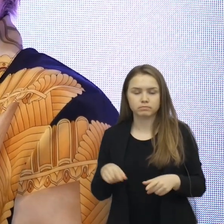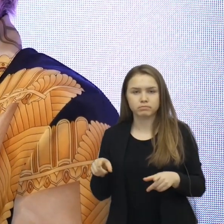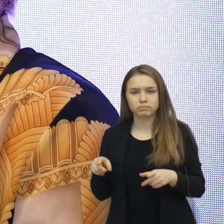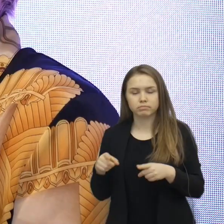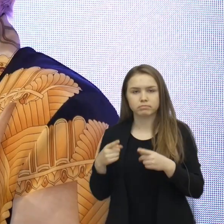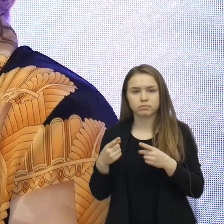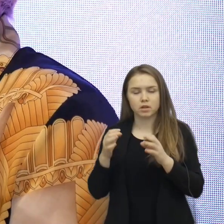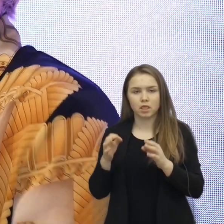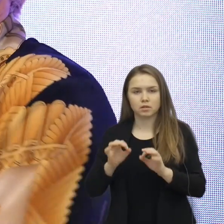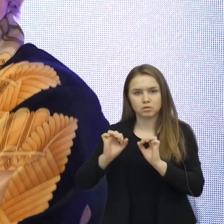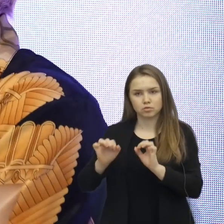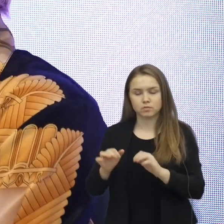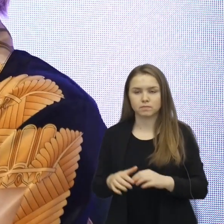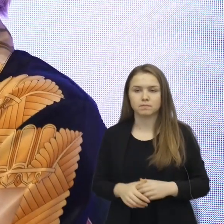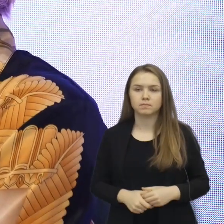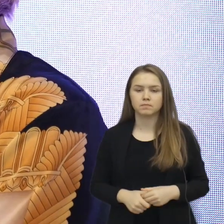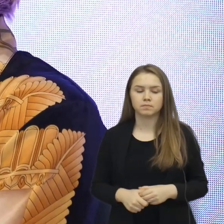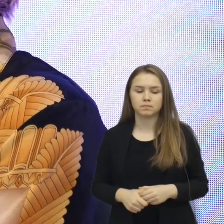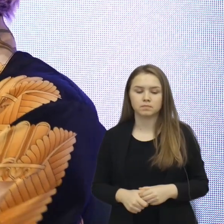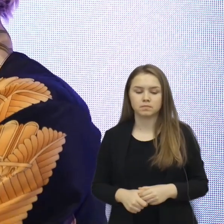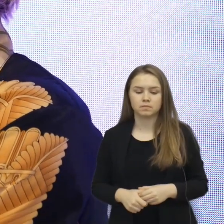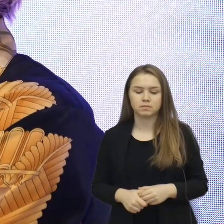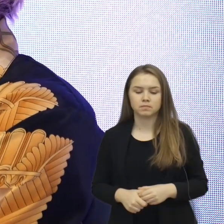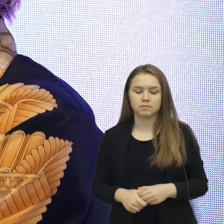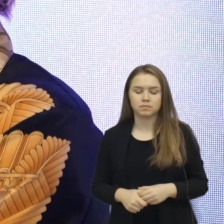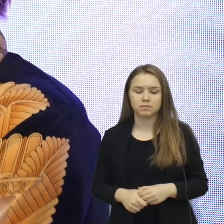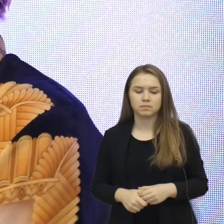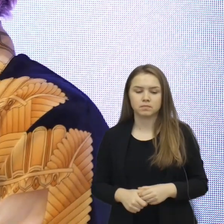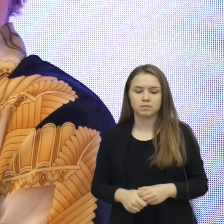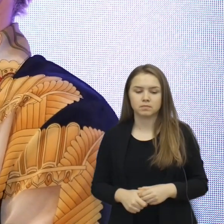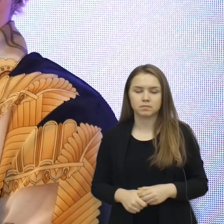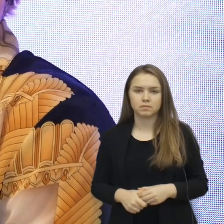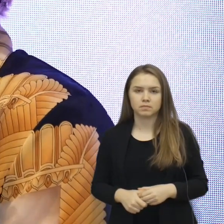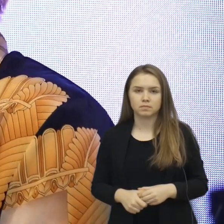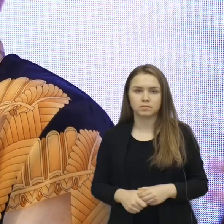instead maybe interview an actual trans person and hear what they have to say about it.